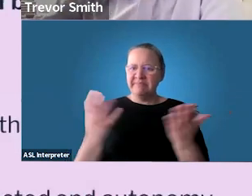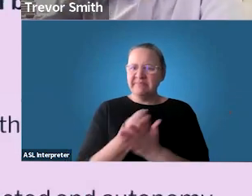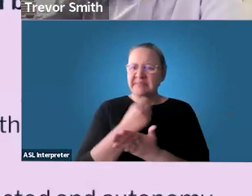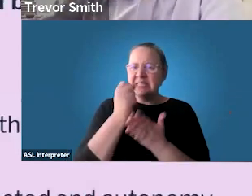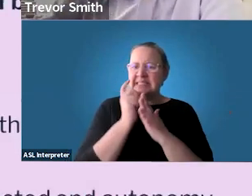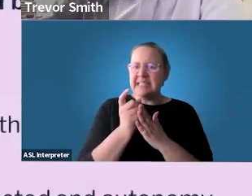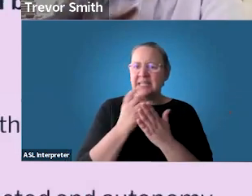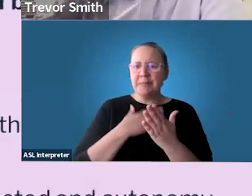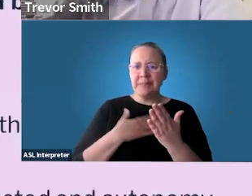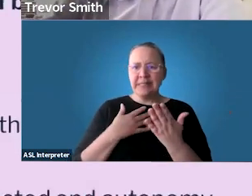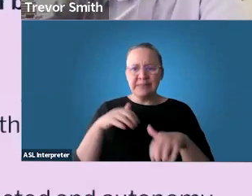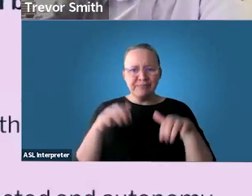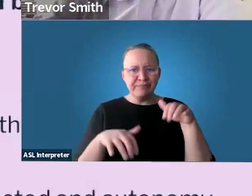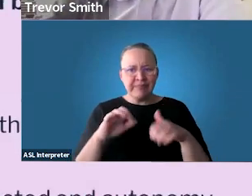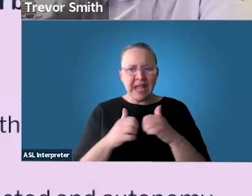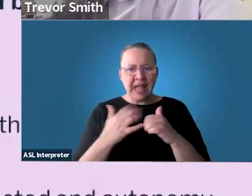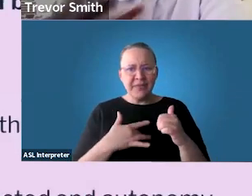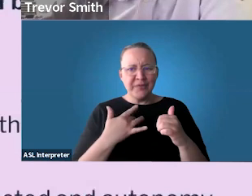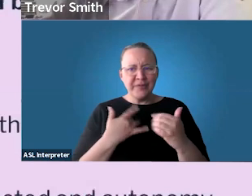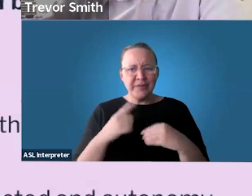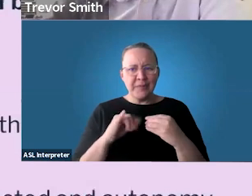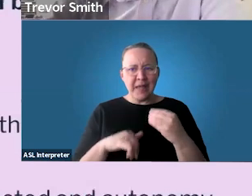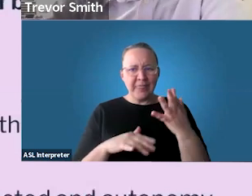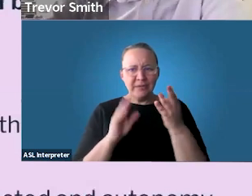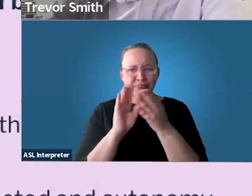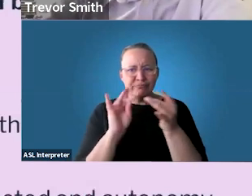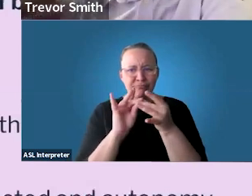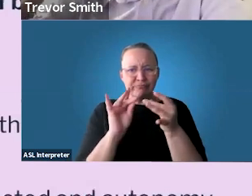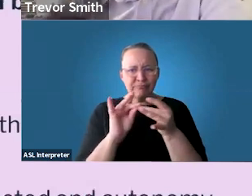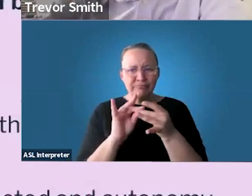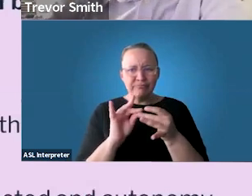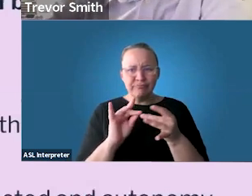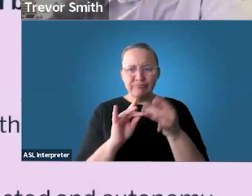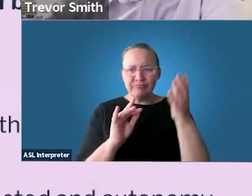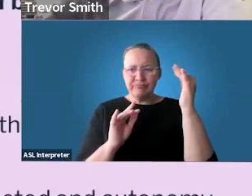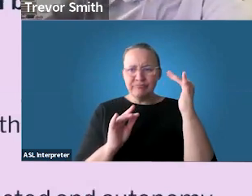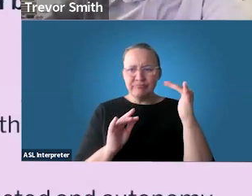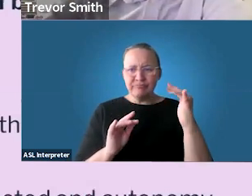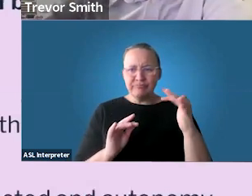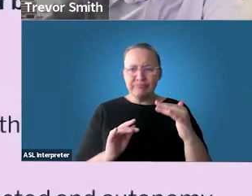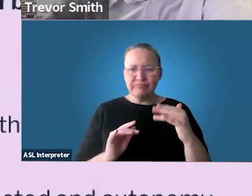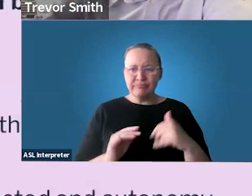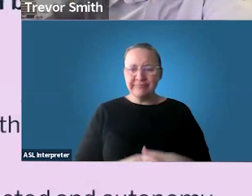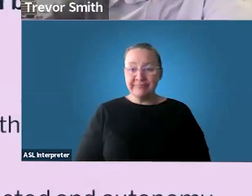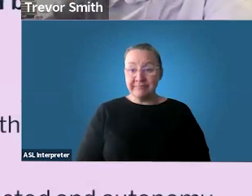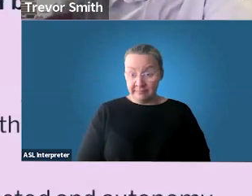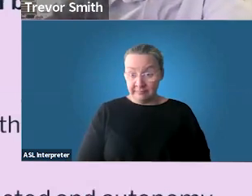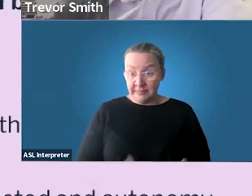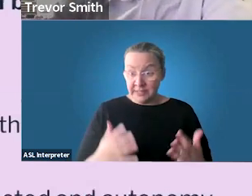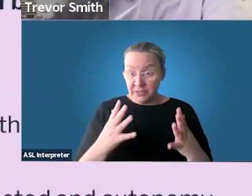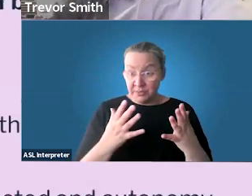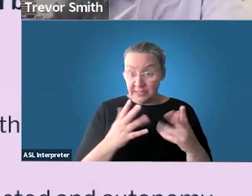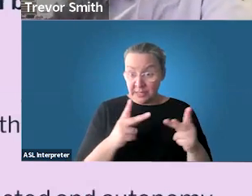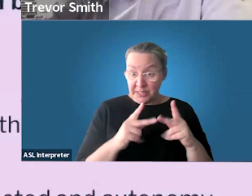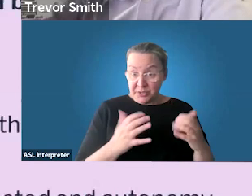and yeah, please drop in the chat how that might resonate with you, what feelings came up as you were hearing this narrative North Star. Is this a place that you would want to live?